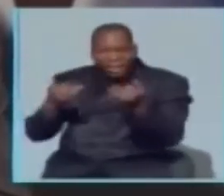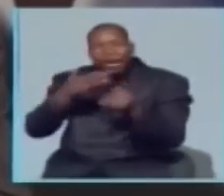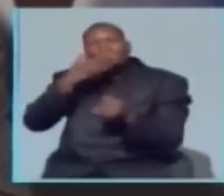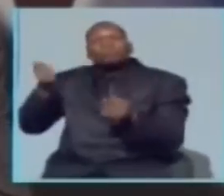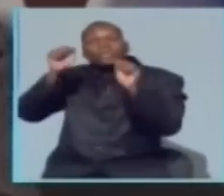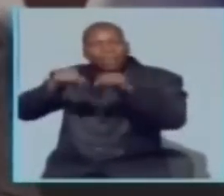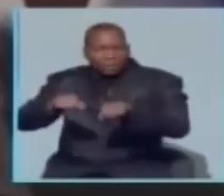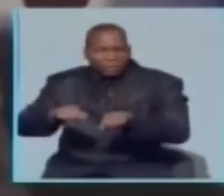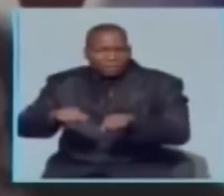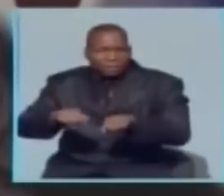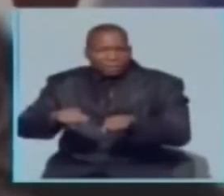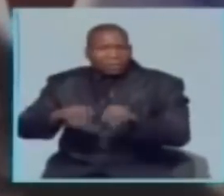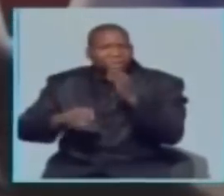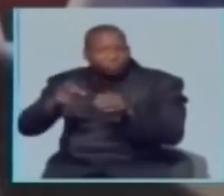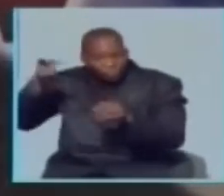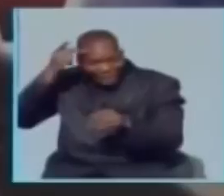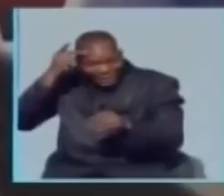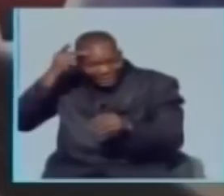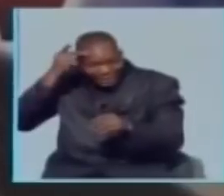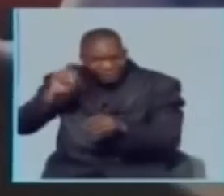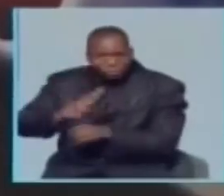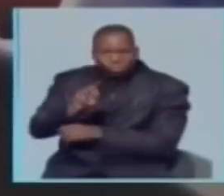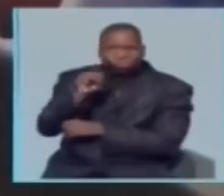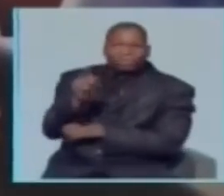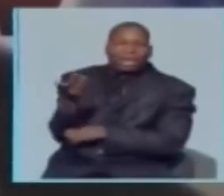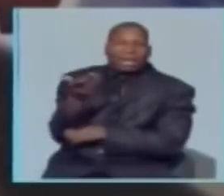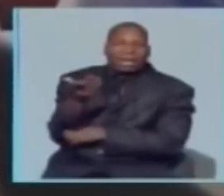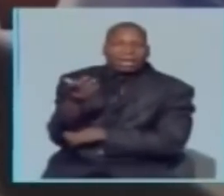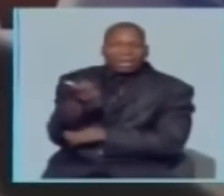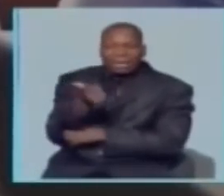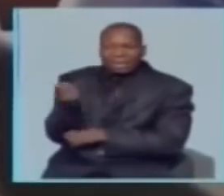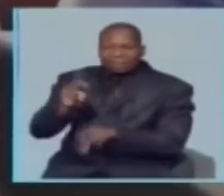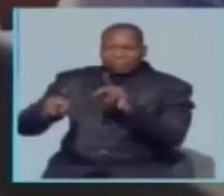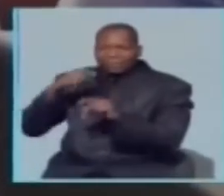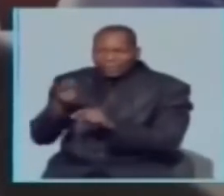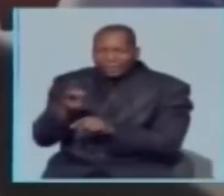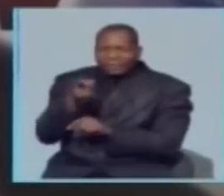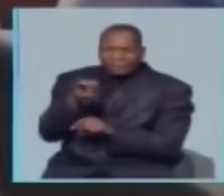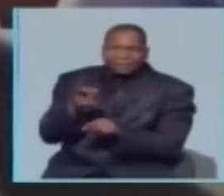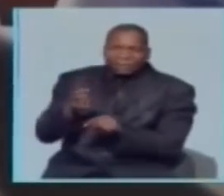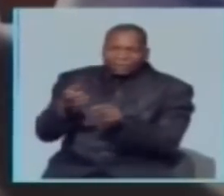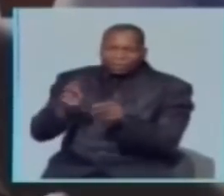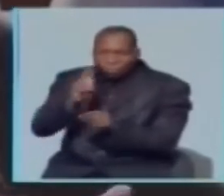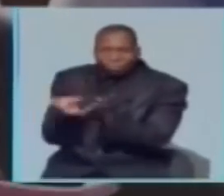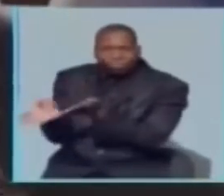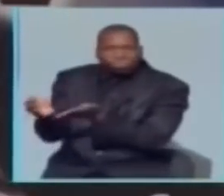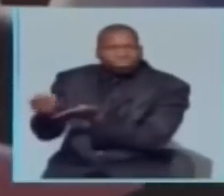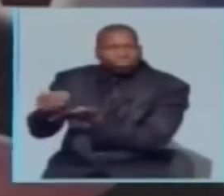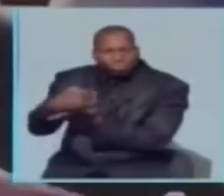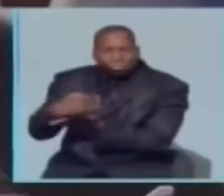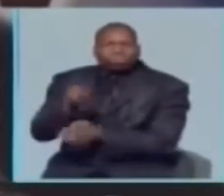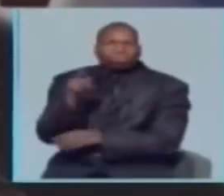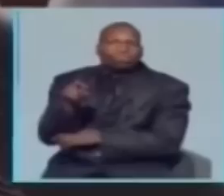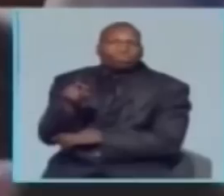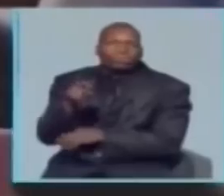had politicians not been using it as what some has been calling it as a cash till, thereby crippling its